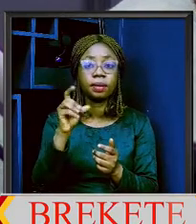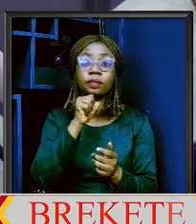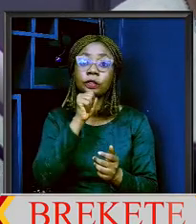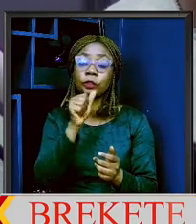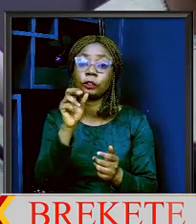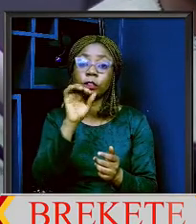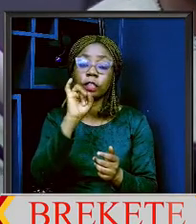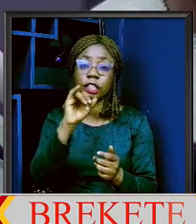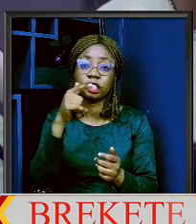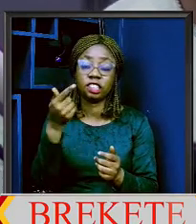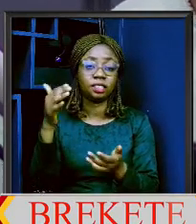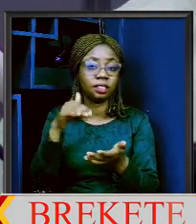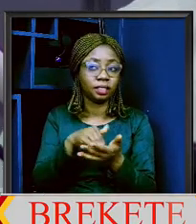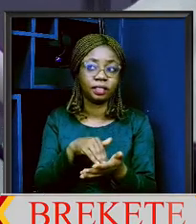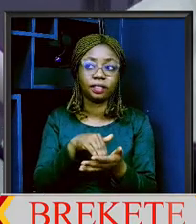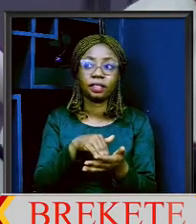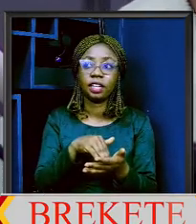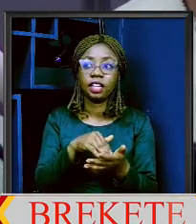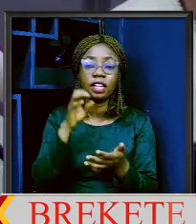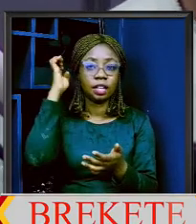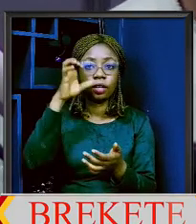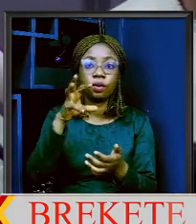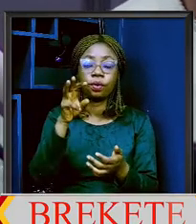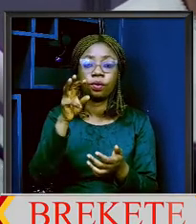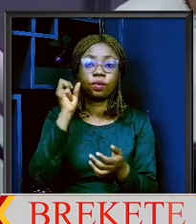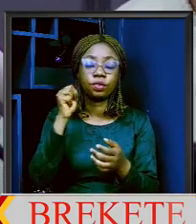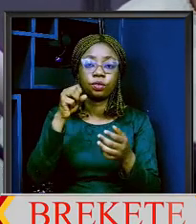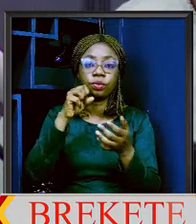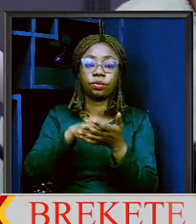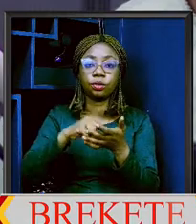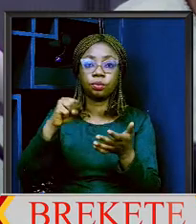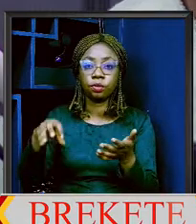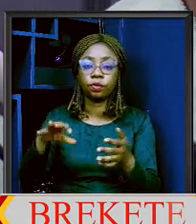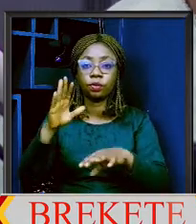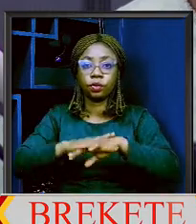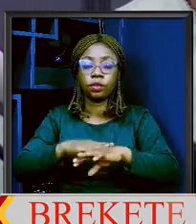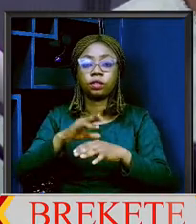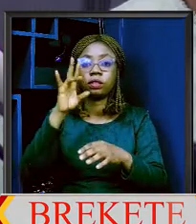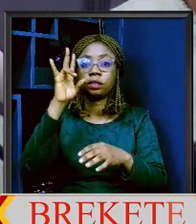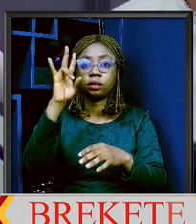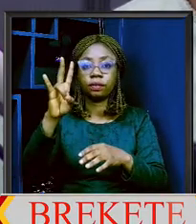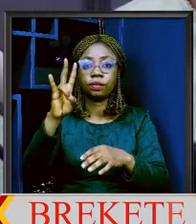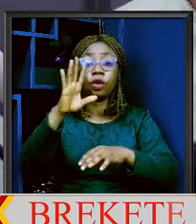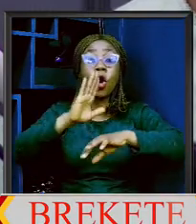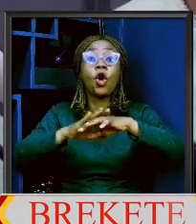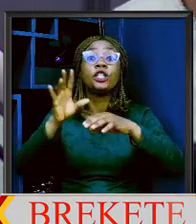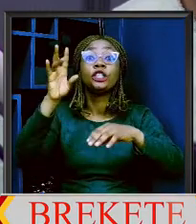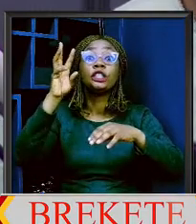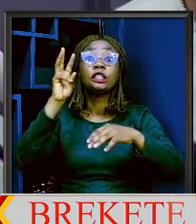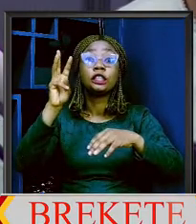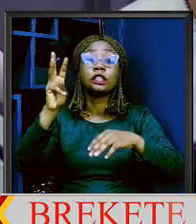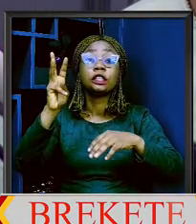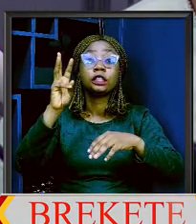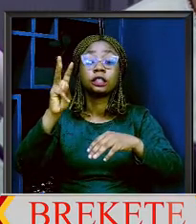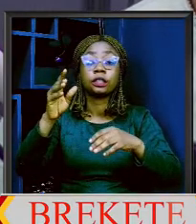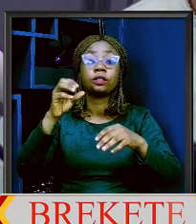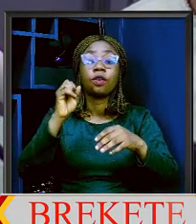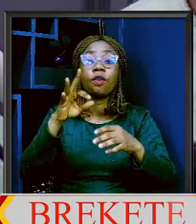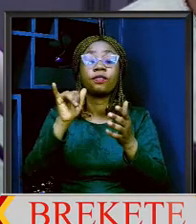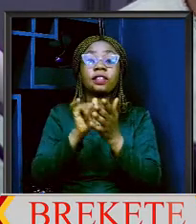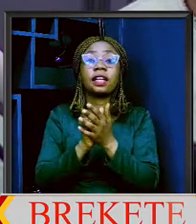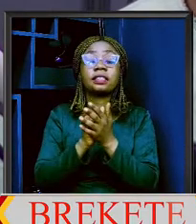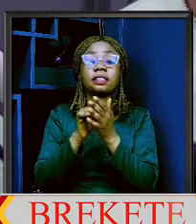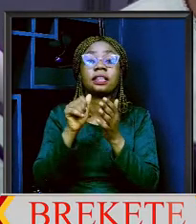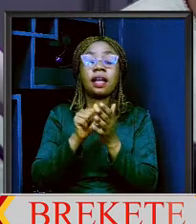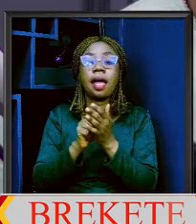again IG again he was removed on the 7th on the 16th of that April